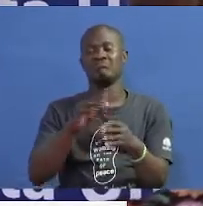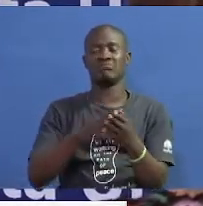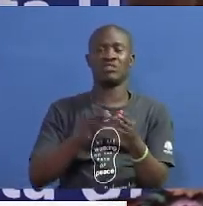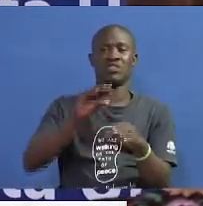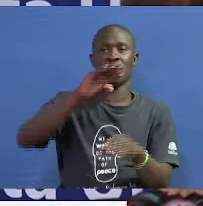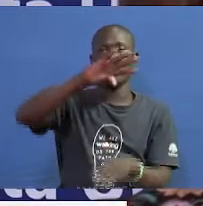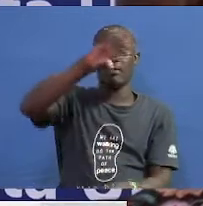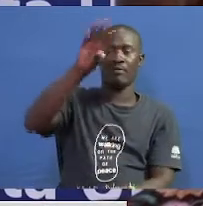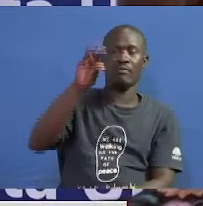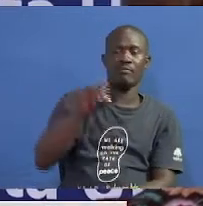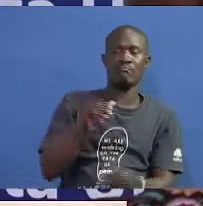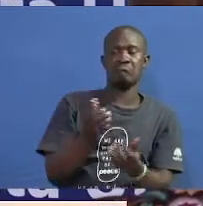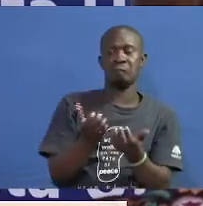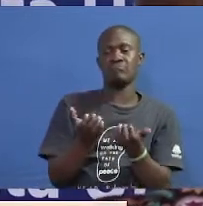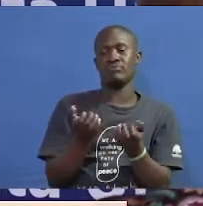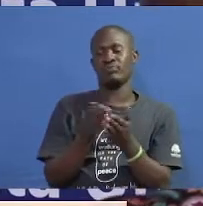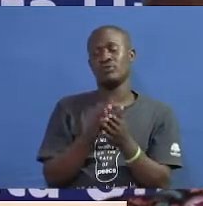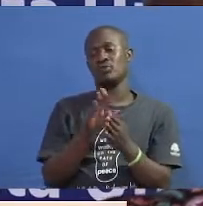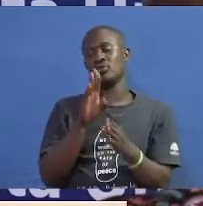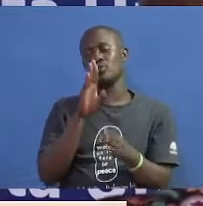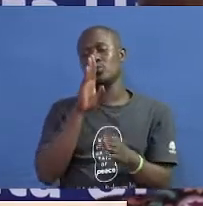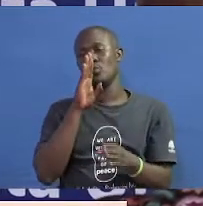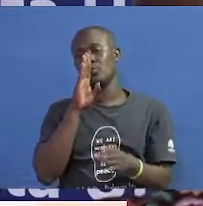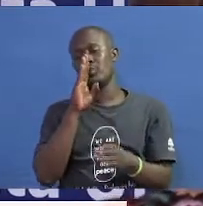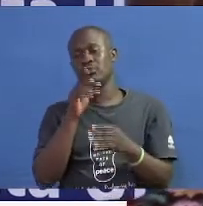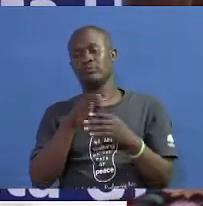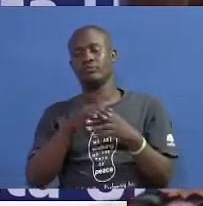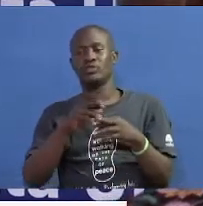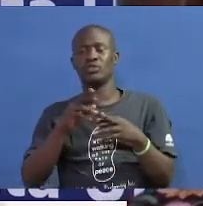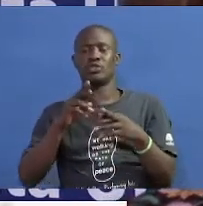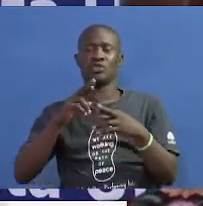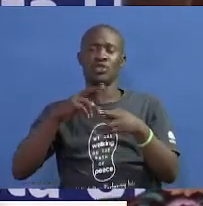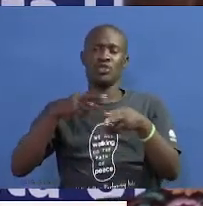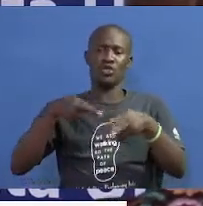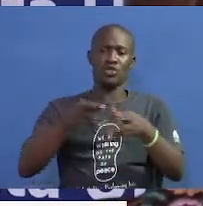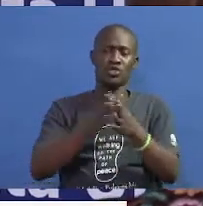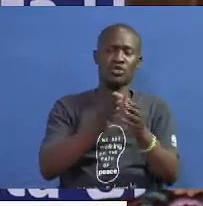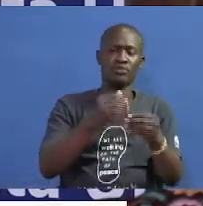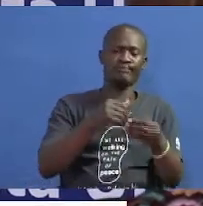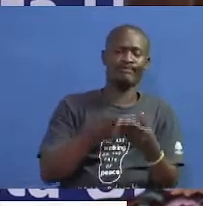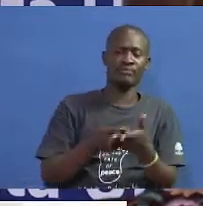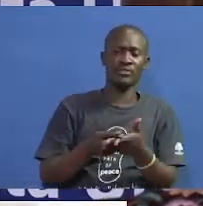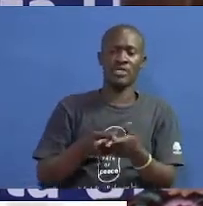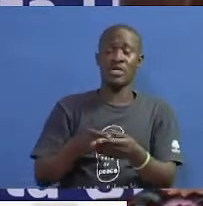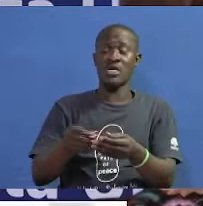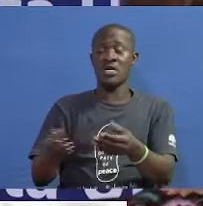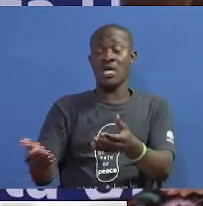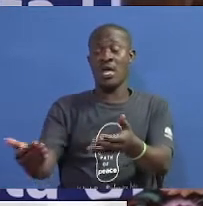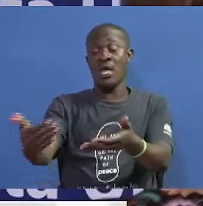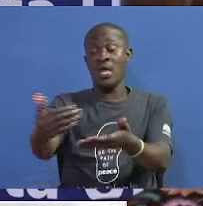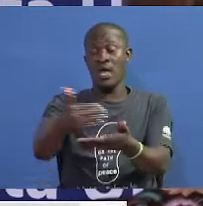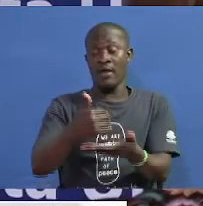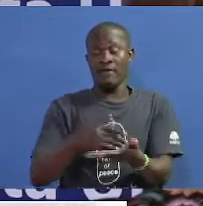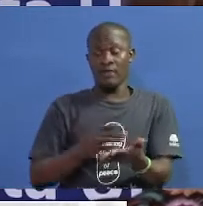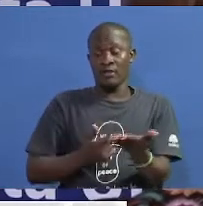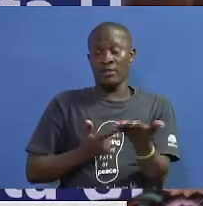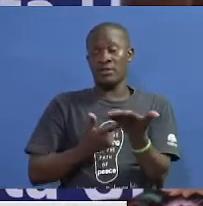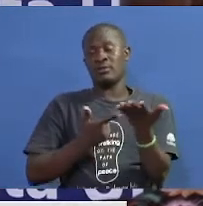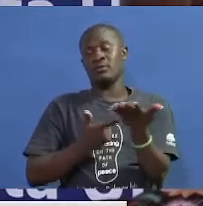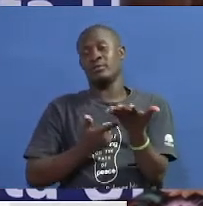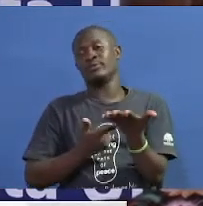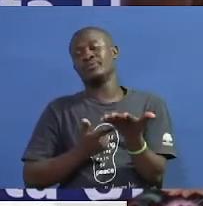in Africa, needs to be retooled in this way to be able to incorporate this technology in the work that they're already